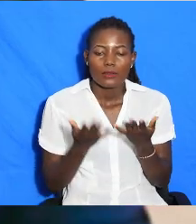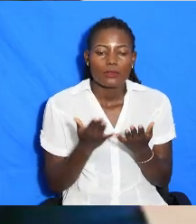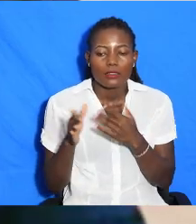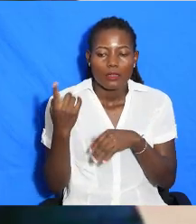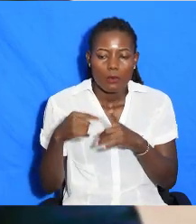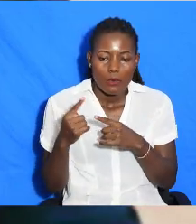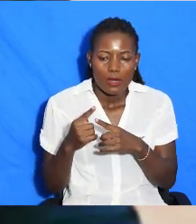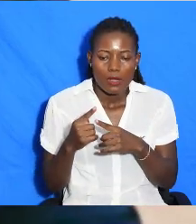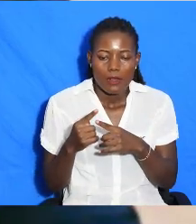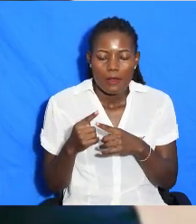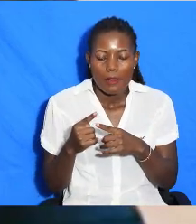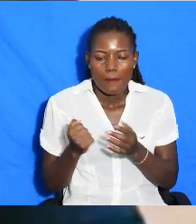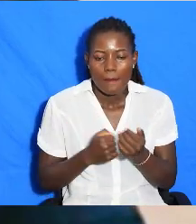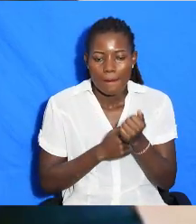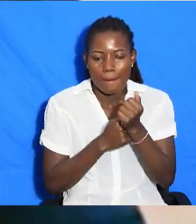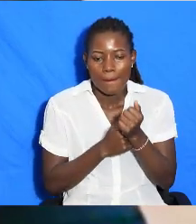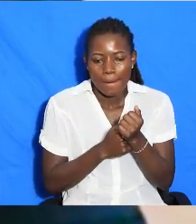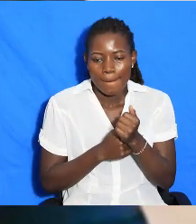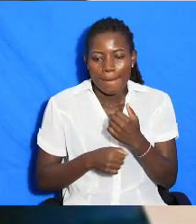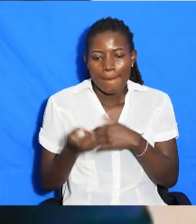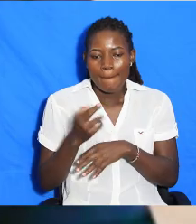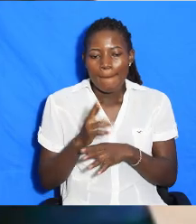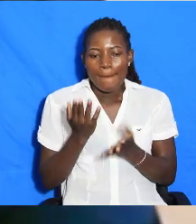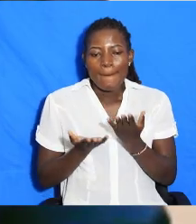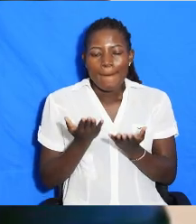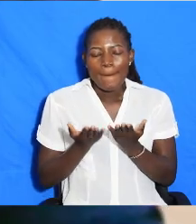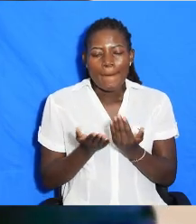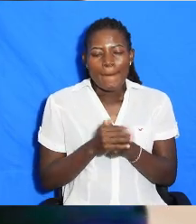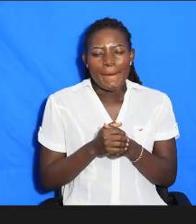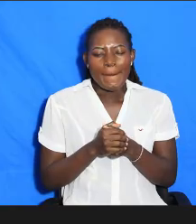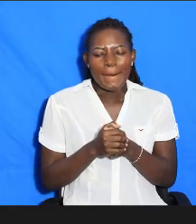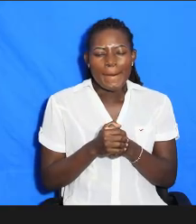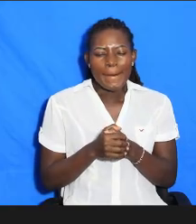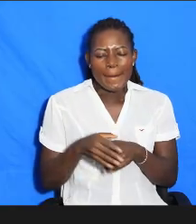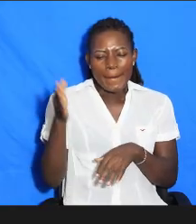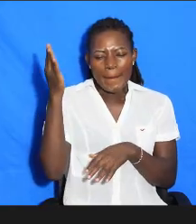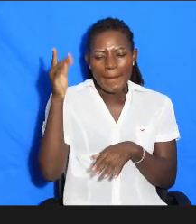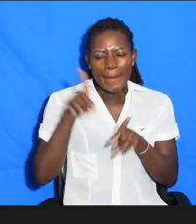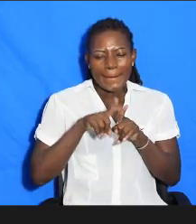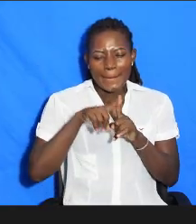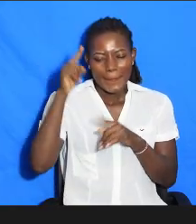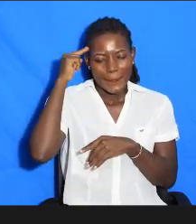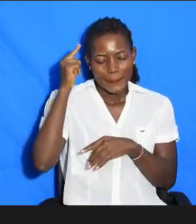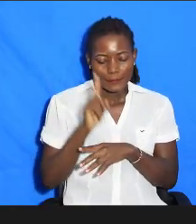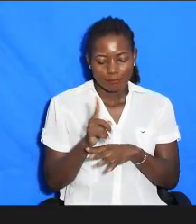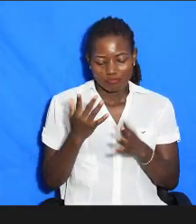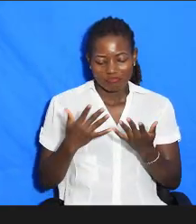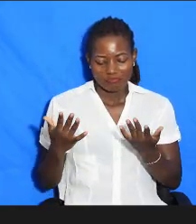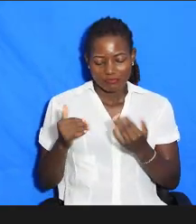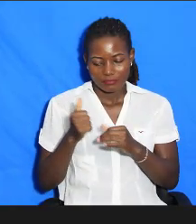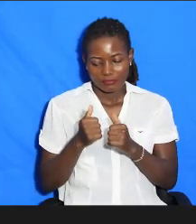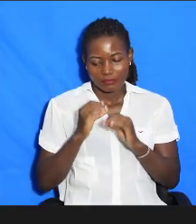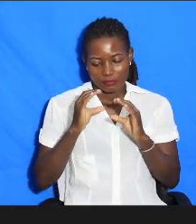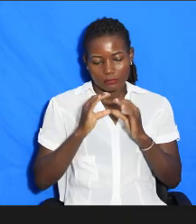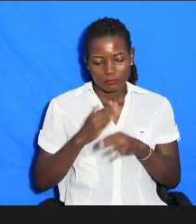talk about wind assistance, they talk about maybe rain or something, you Yeah, know. and I think one thing that my coach has taught me